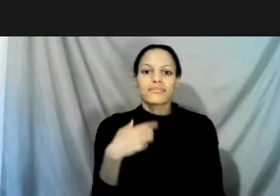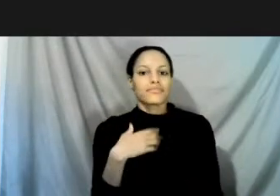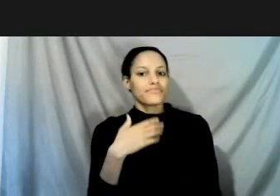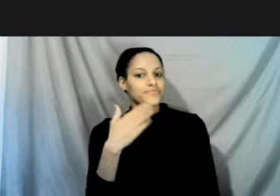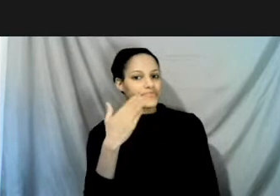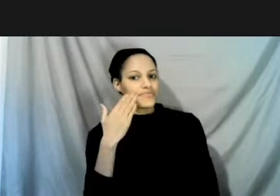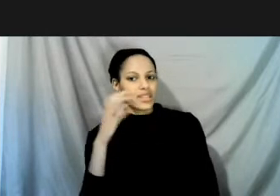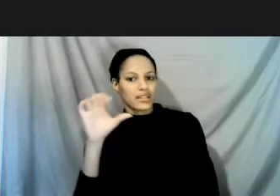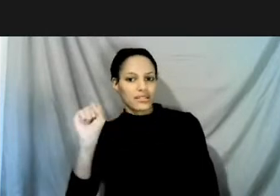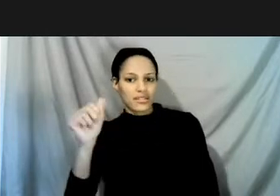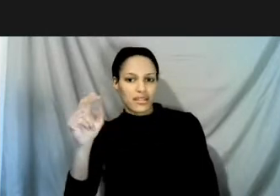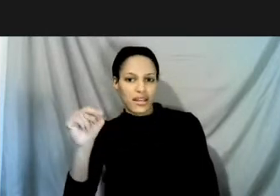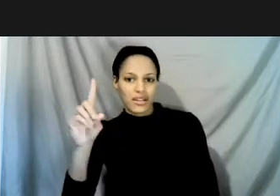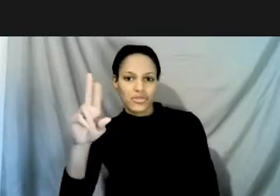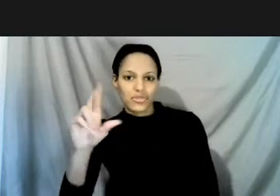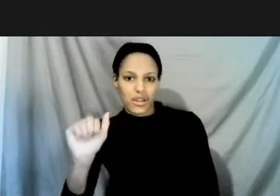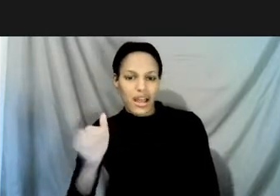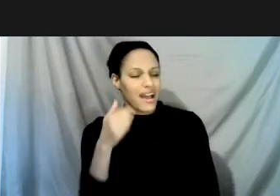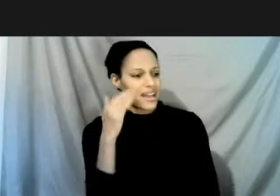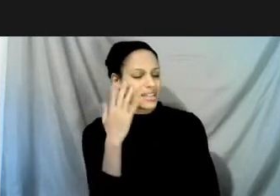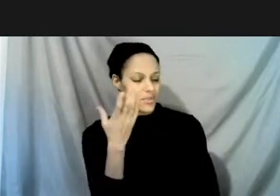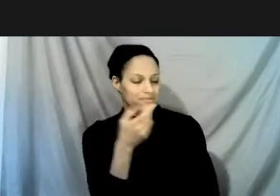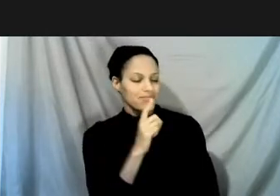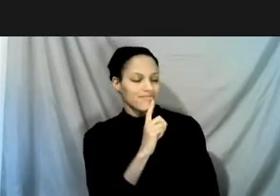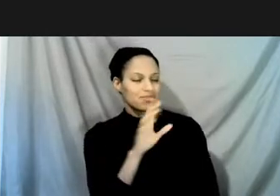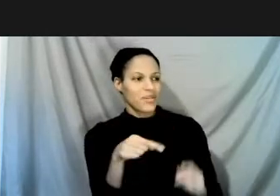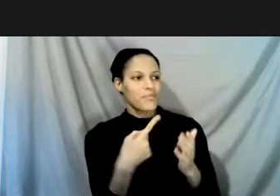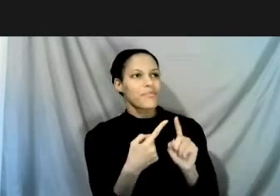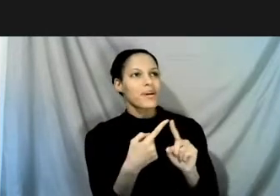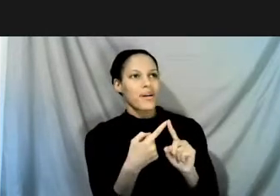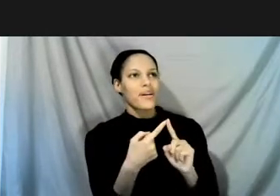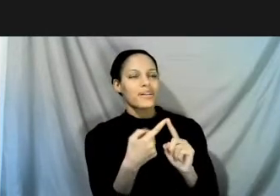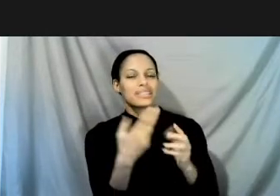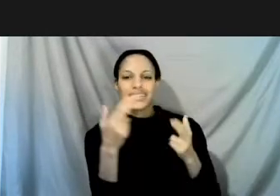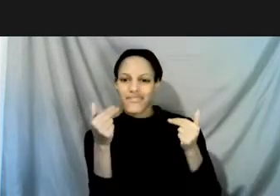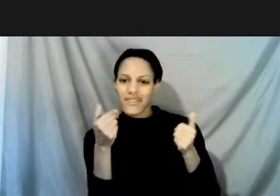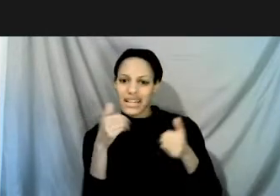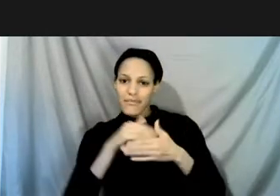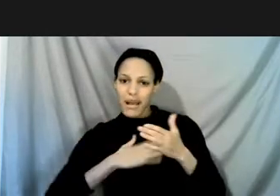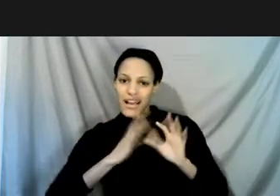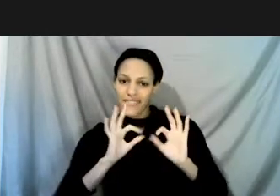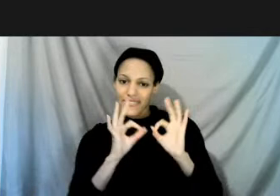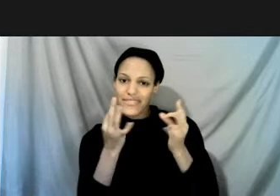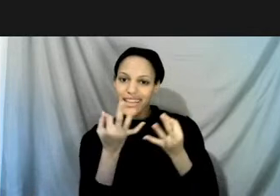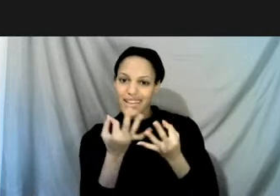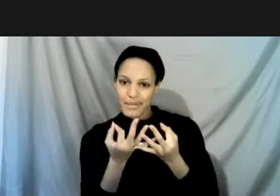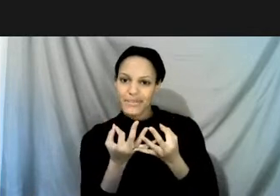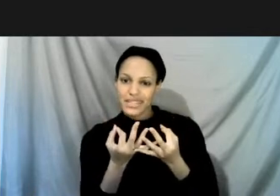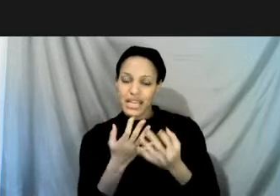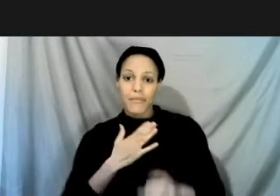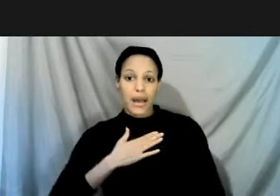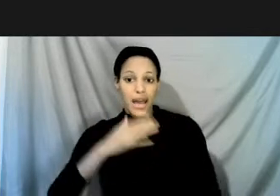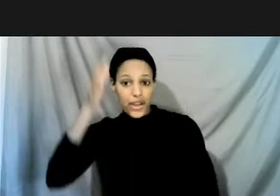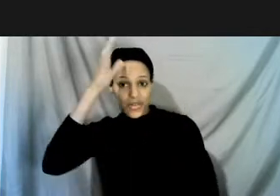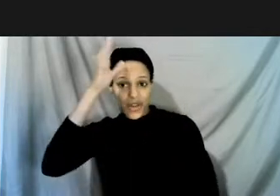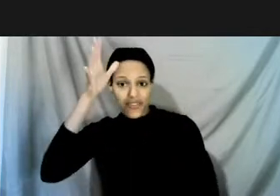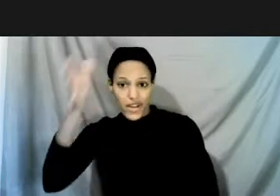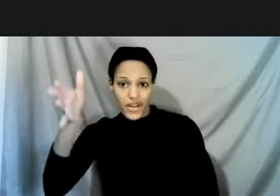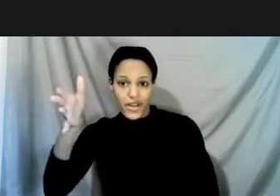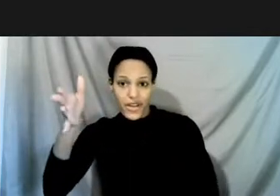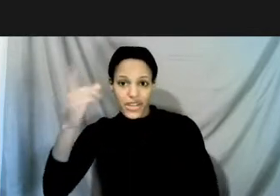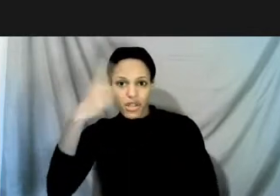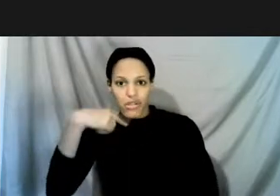Because one of the funny things in the Burton family is my grandfather looked like